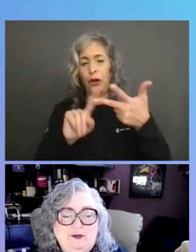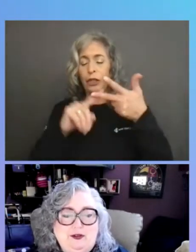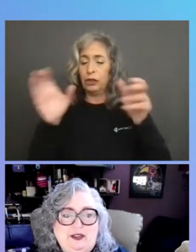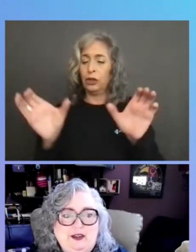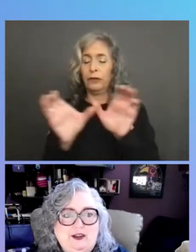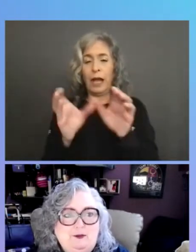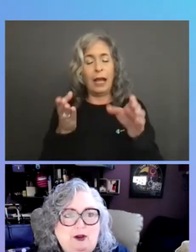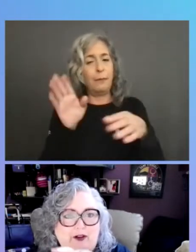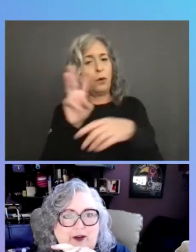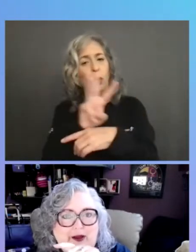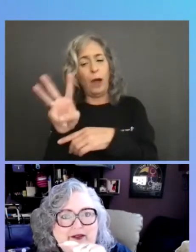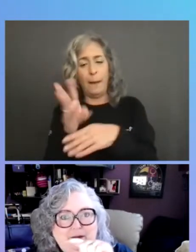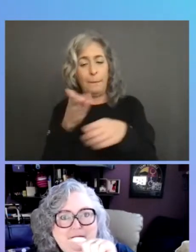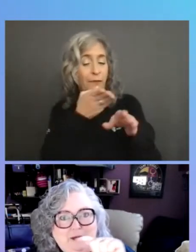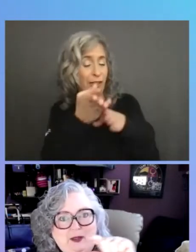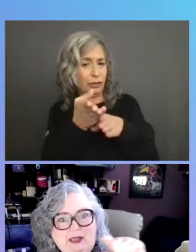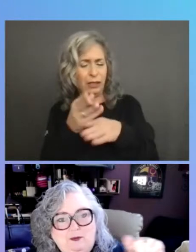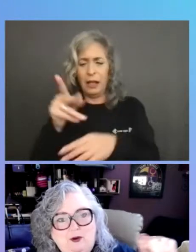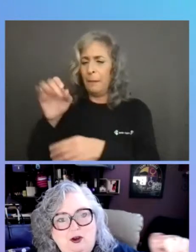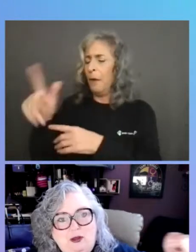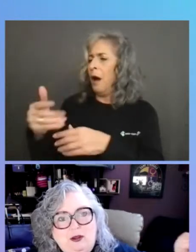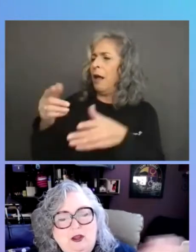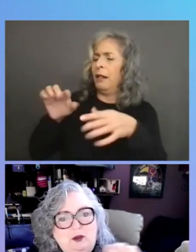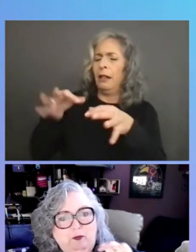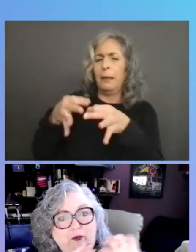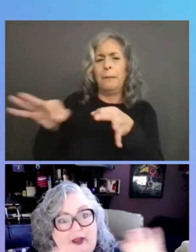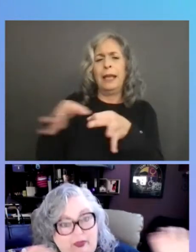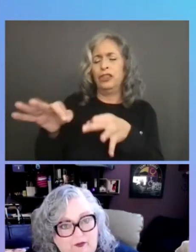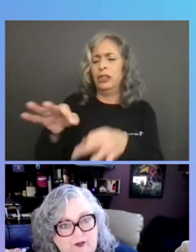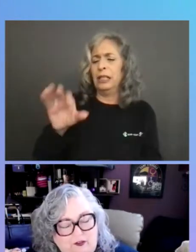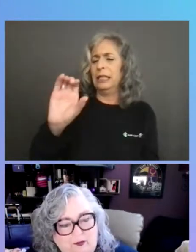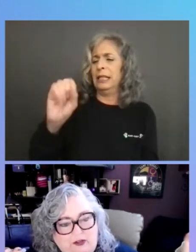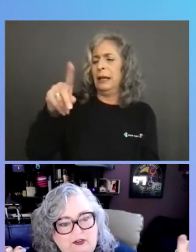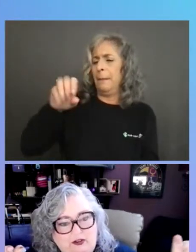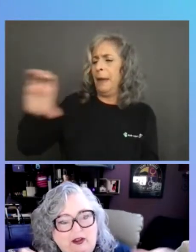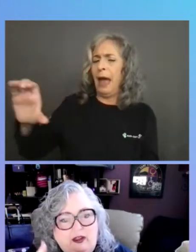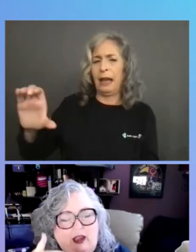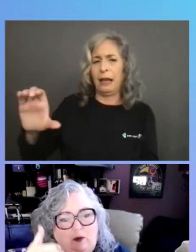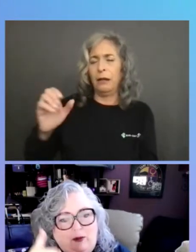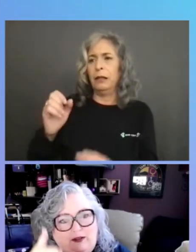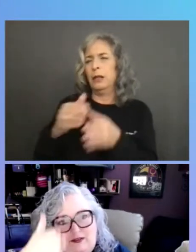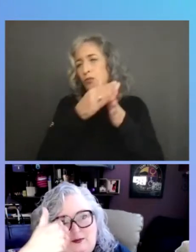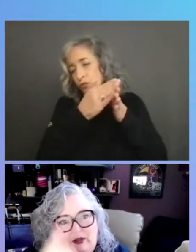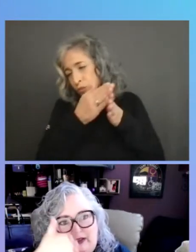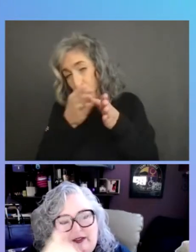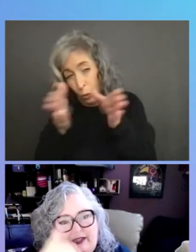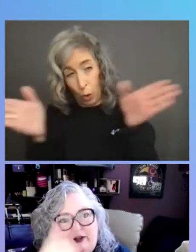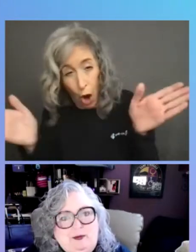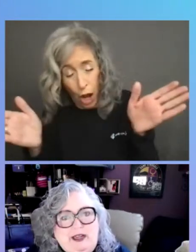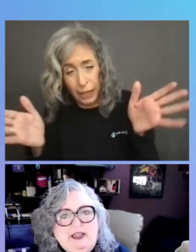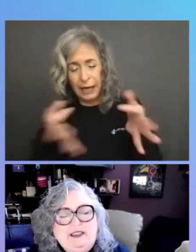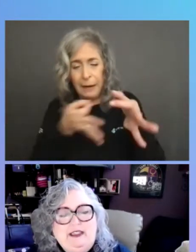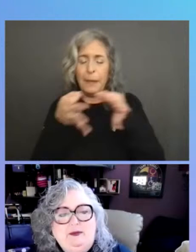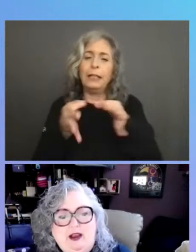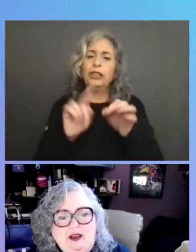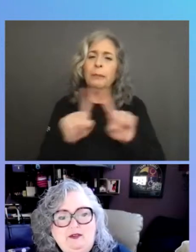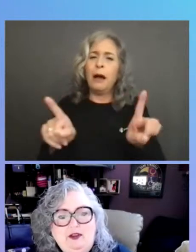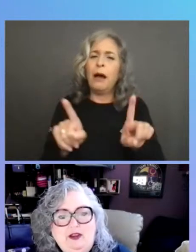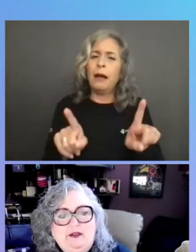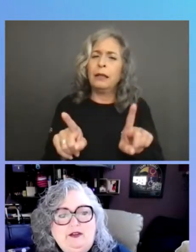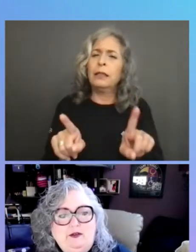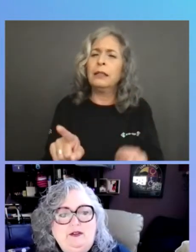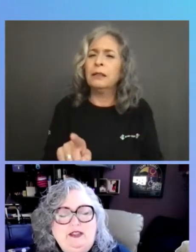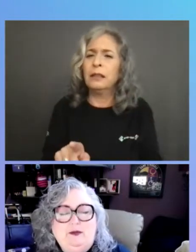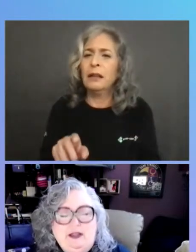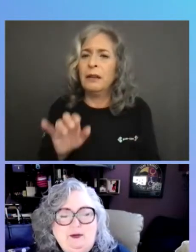Web Accessibility. Paul talked about CPAC being that broad breadth of information, and web accessibility is an intermediate deep